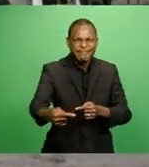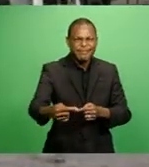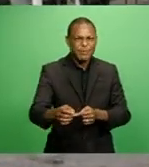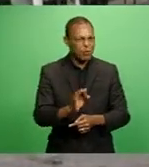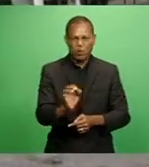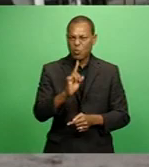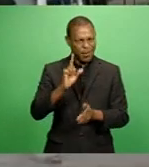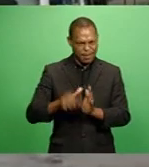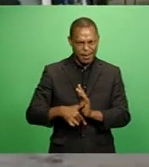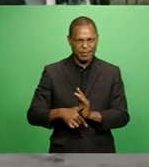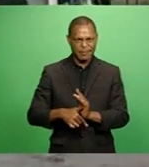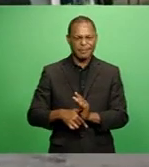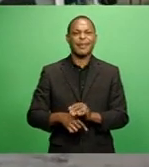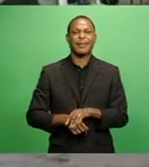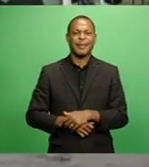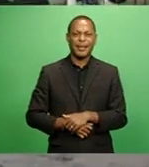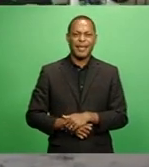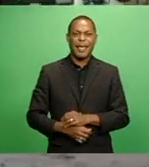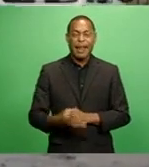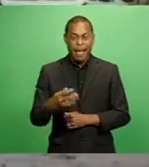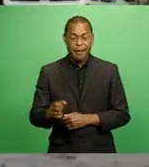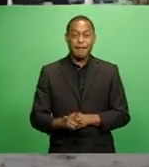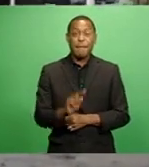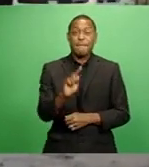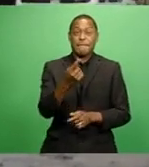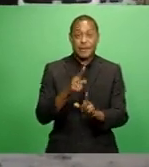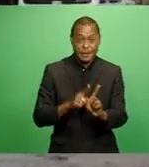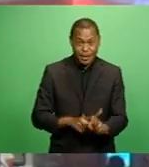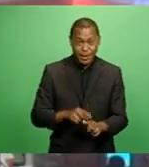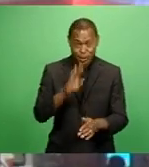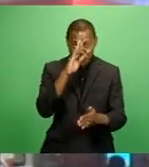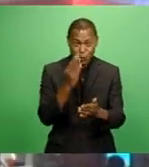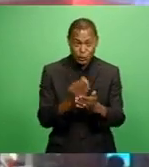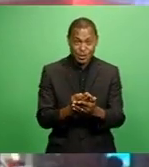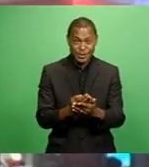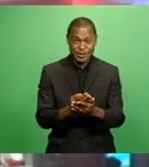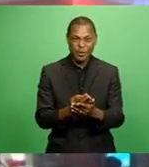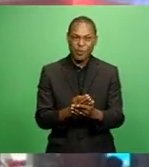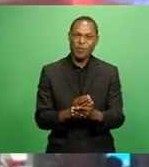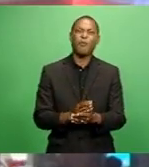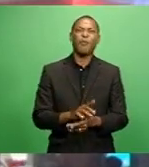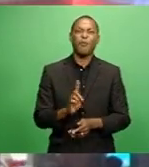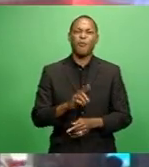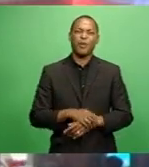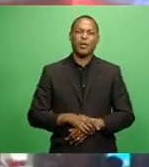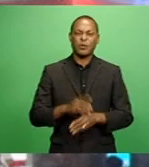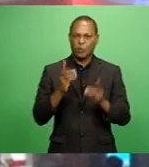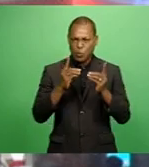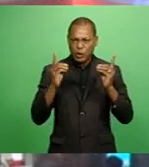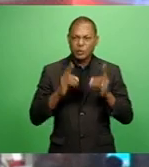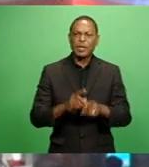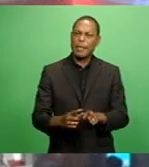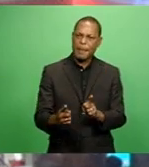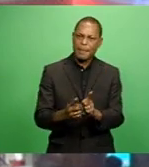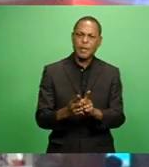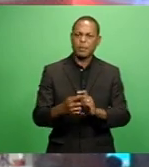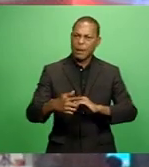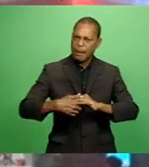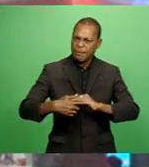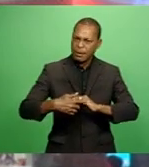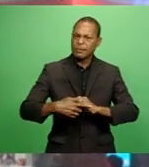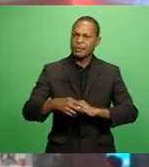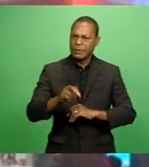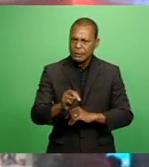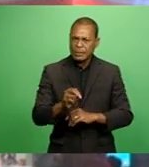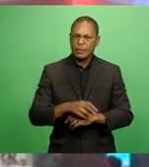we also have bursaries for new first-year students enrolling on undergraduate programs if they meet the academic criteria and